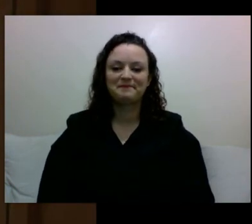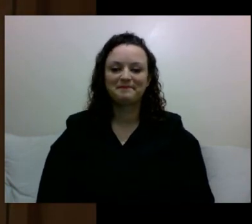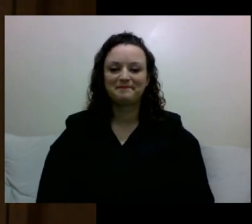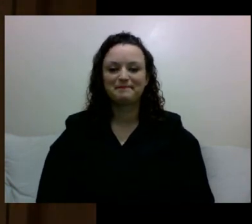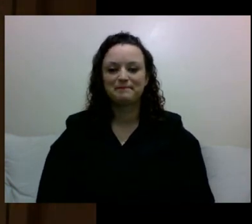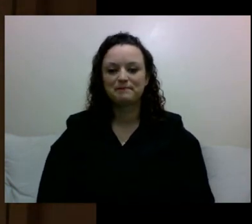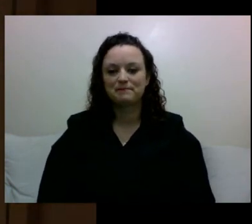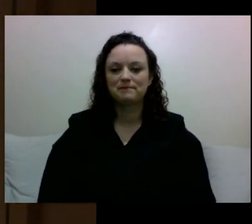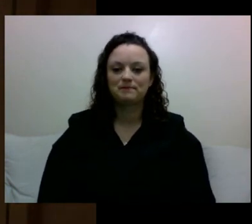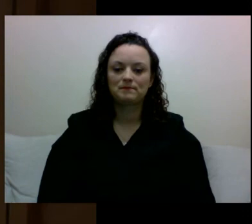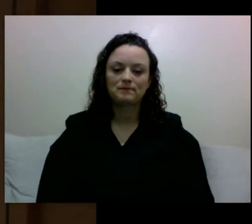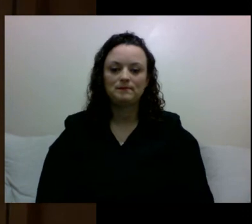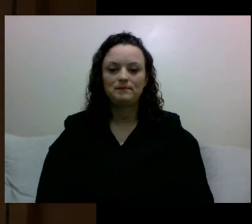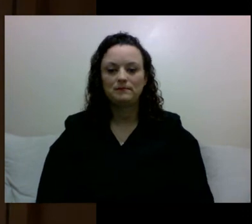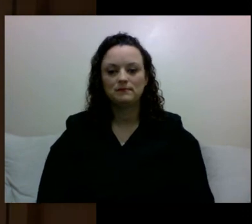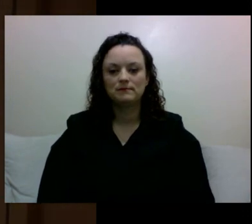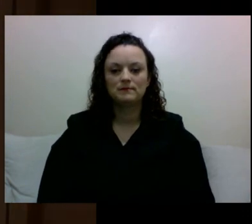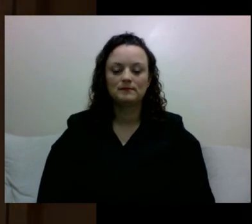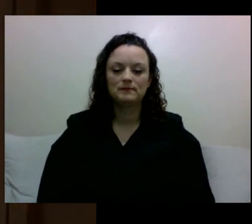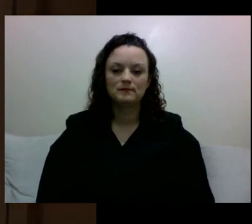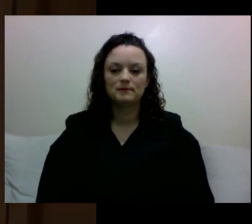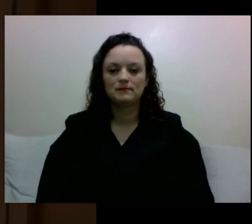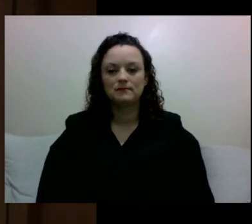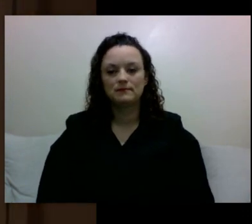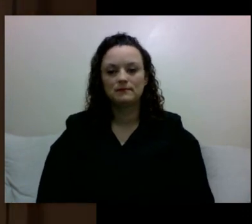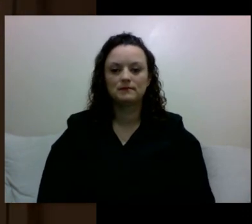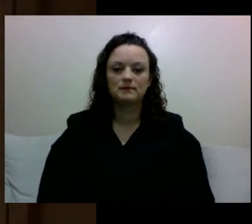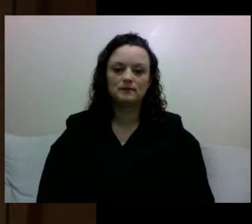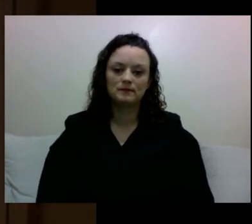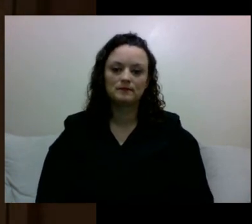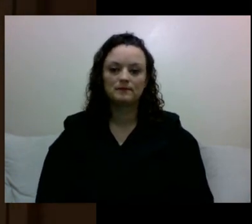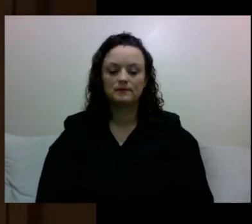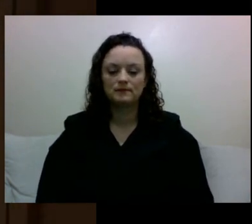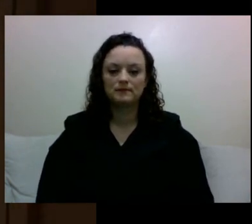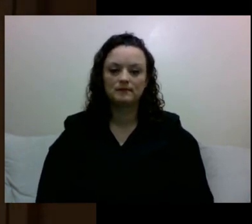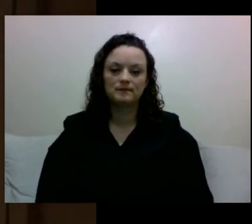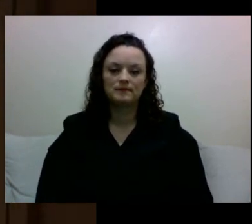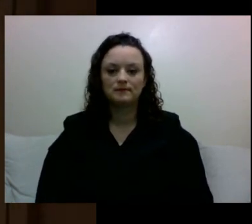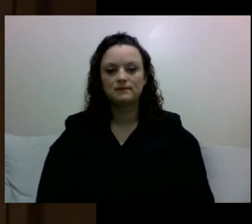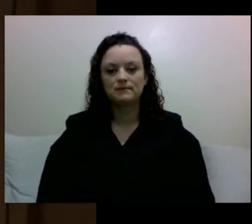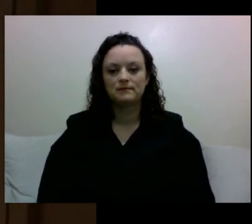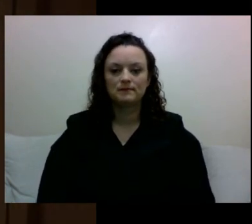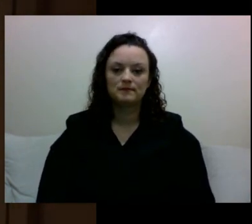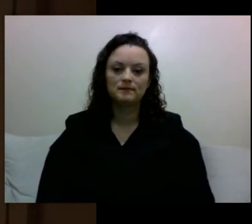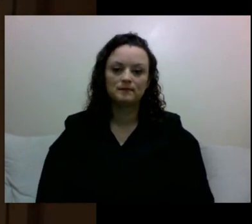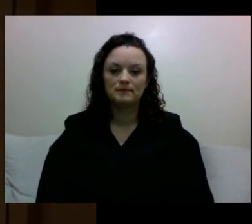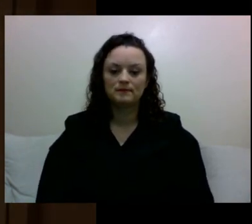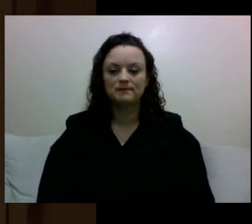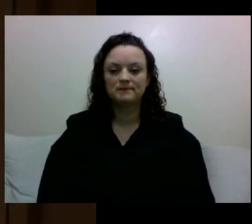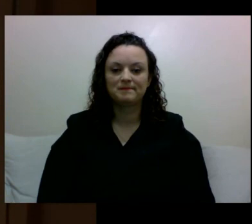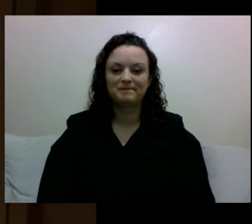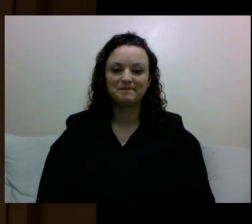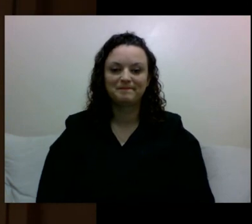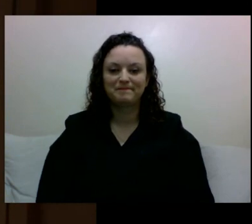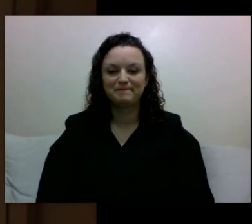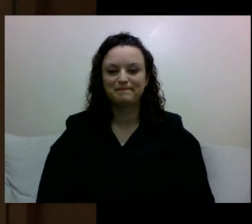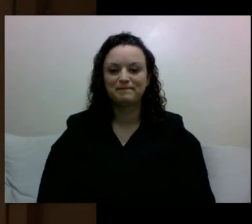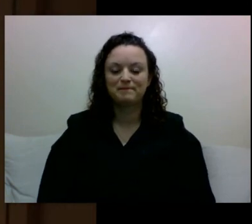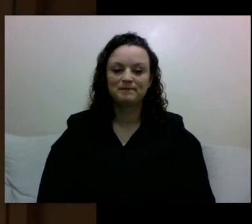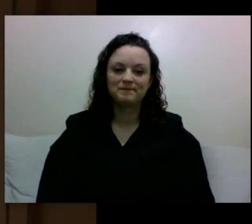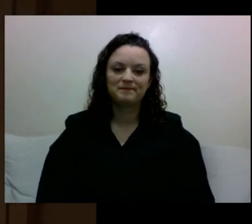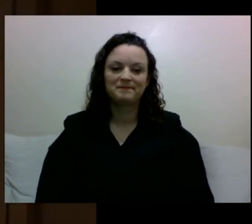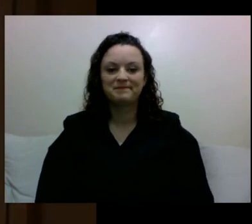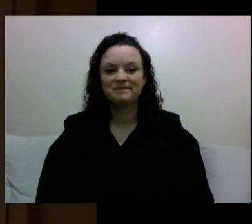Malik, Vernaison, Serpette, on cherche le bonheur du jour. Au puce de Saint-Ouen, au puce de Saint-Ouen, au puce